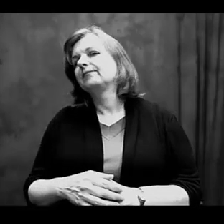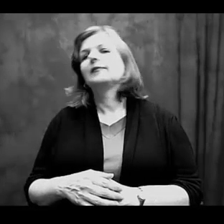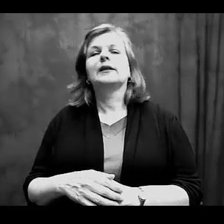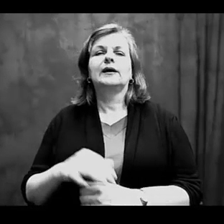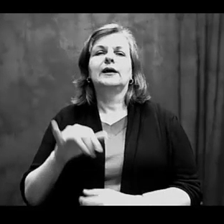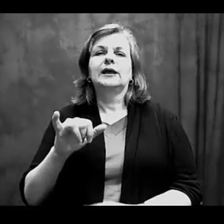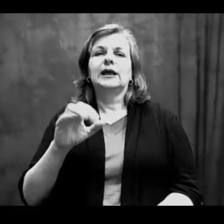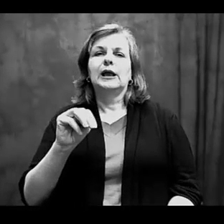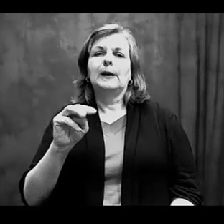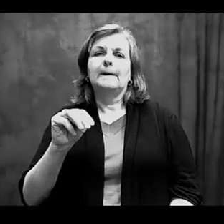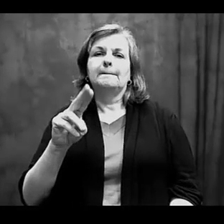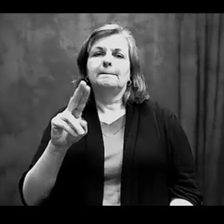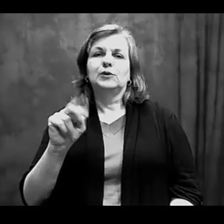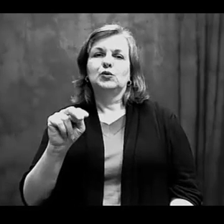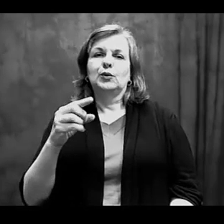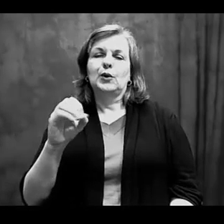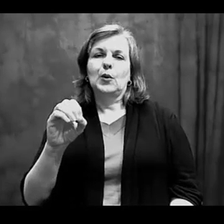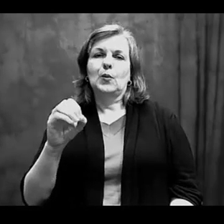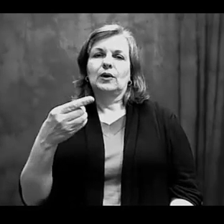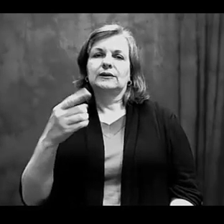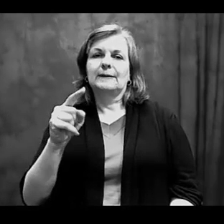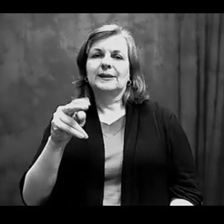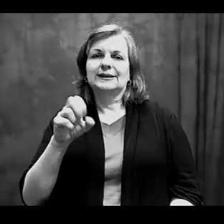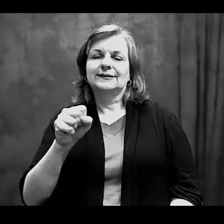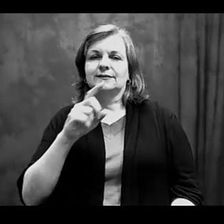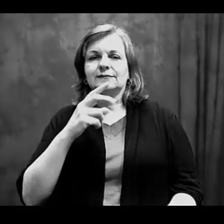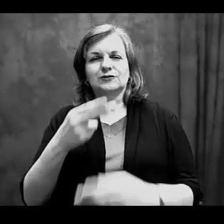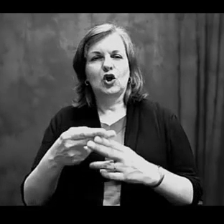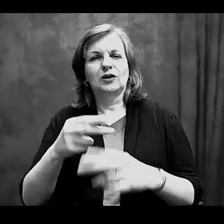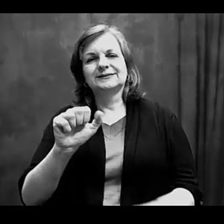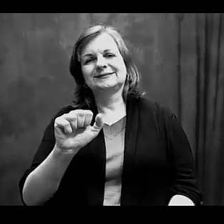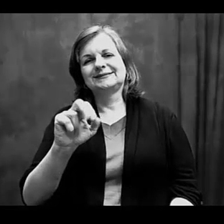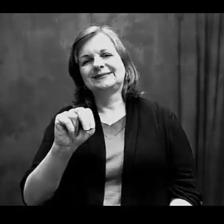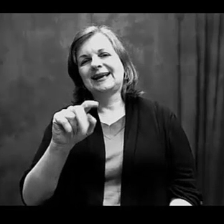proteins before, lipoproteins or fat-based proteins.